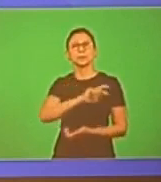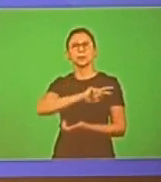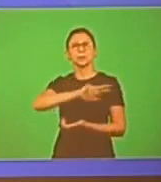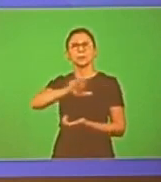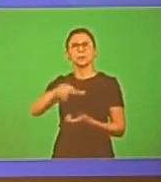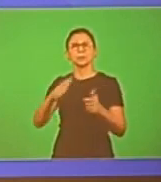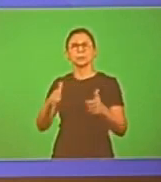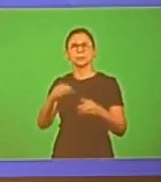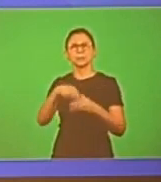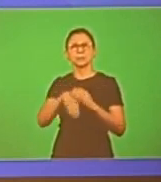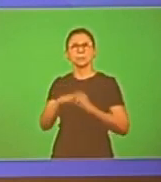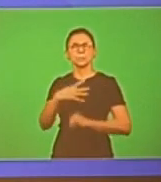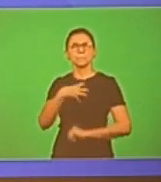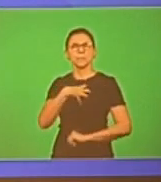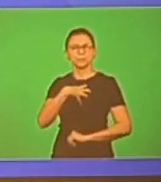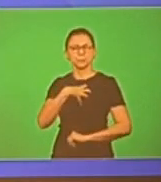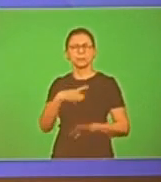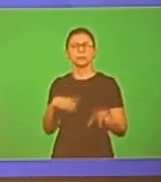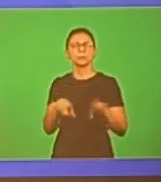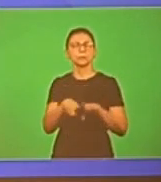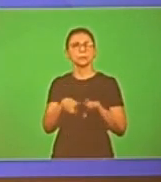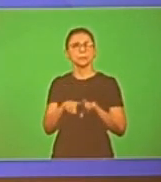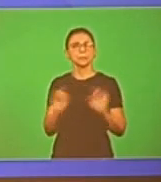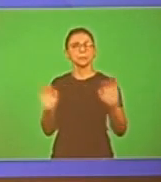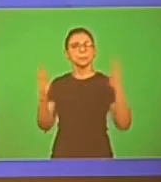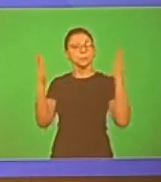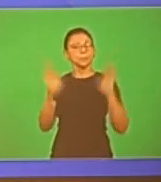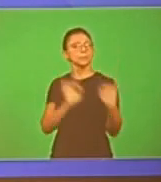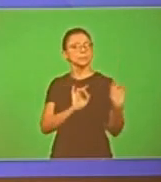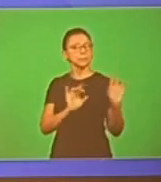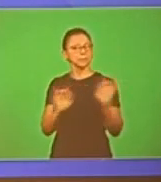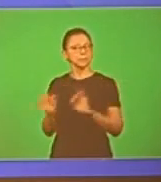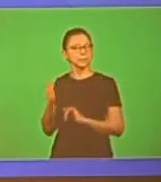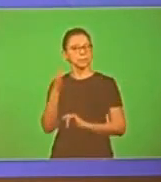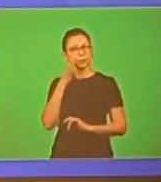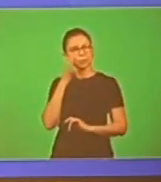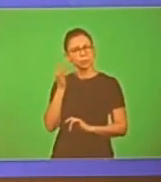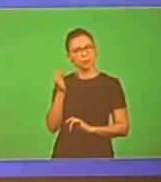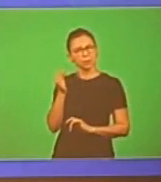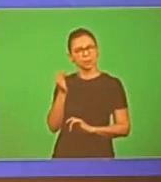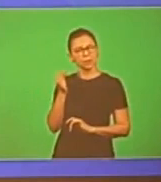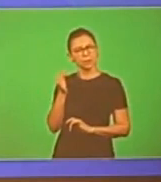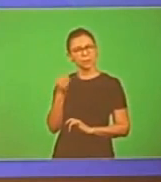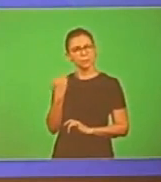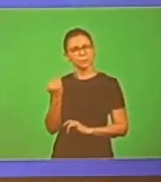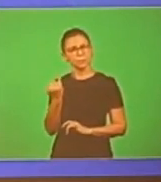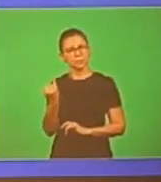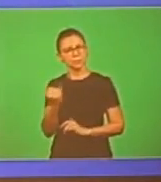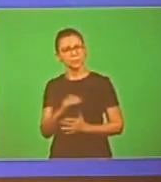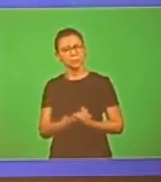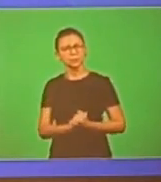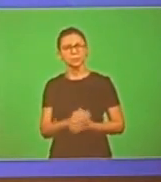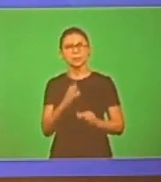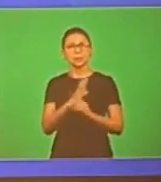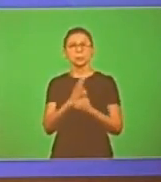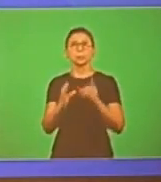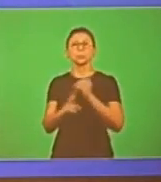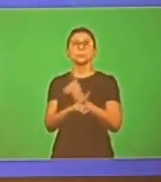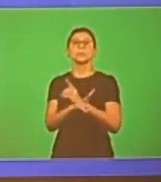Itabela, Prado, and Feira de Santana. All the events this week, it was a vigil